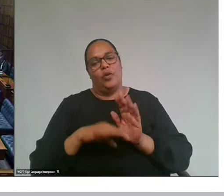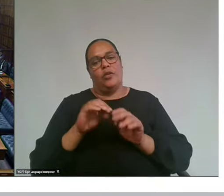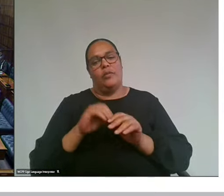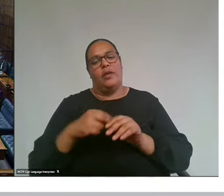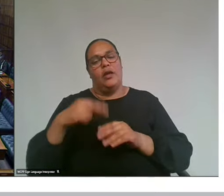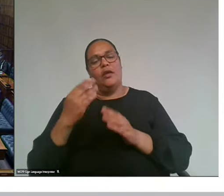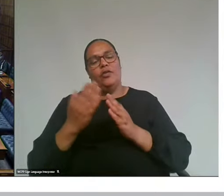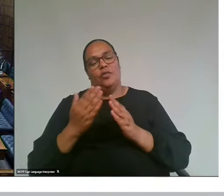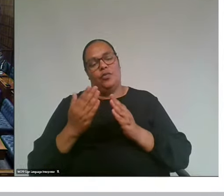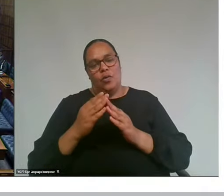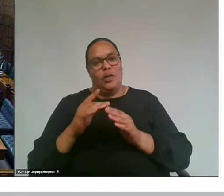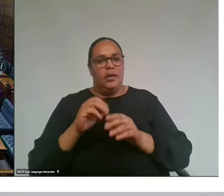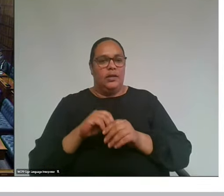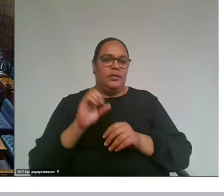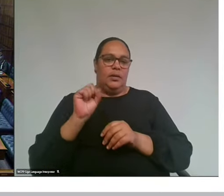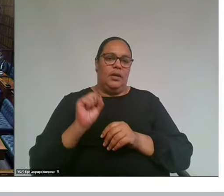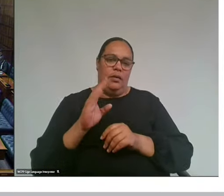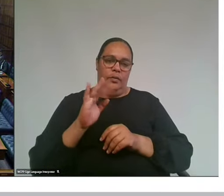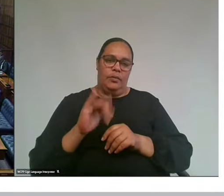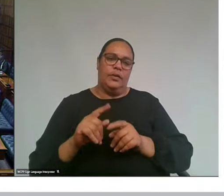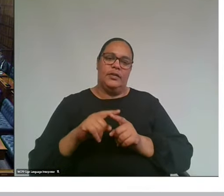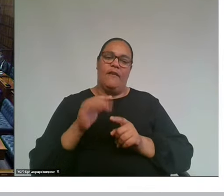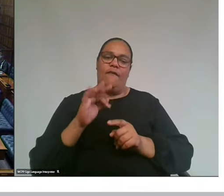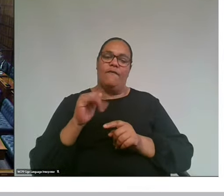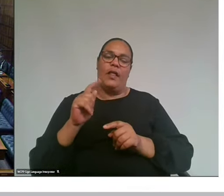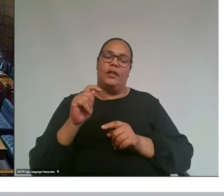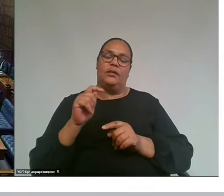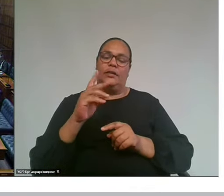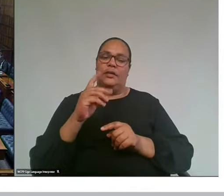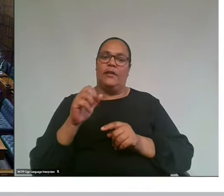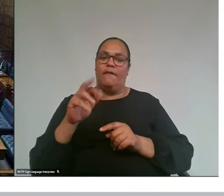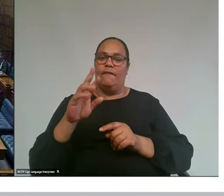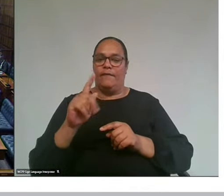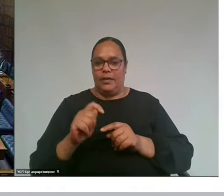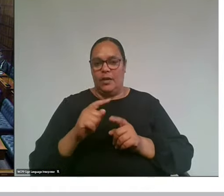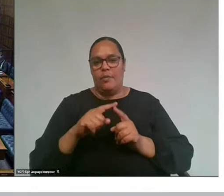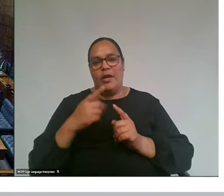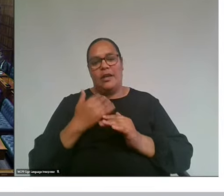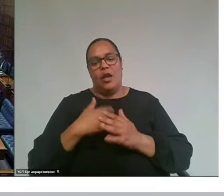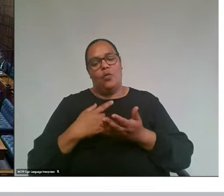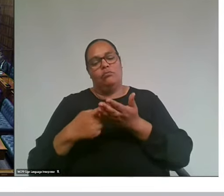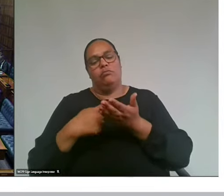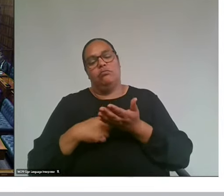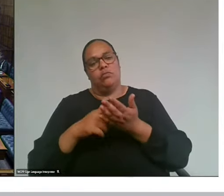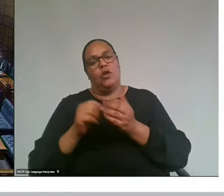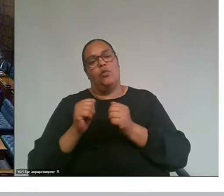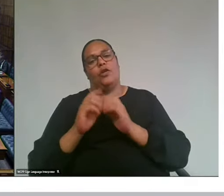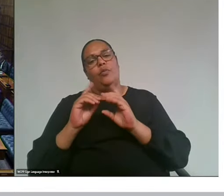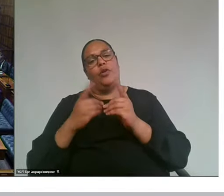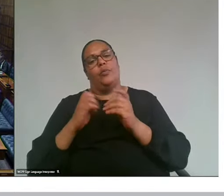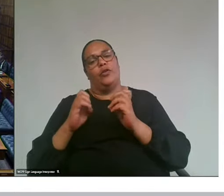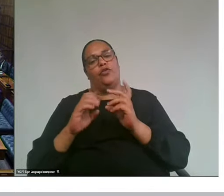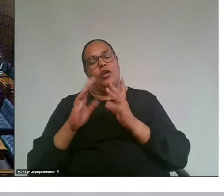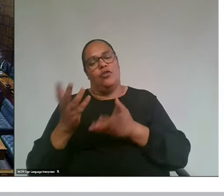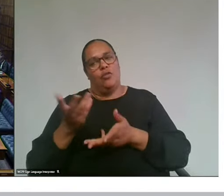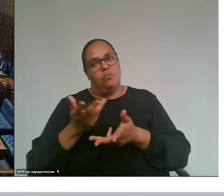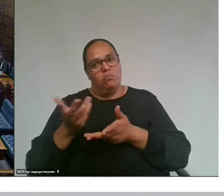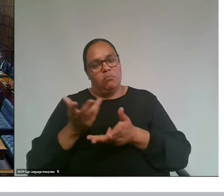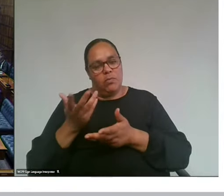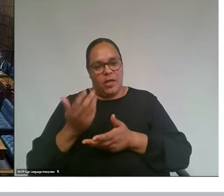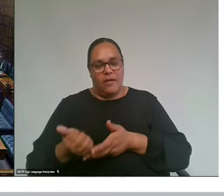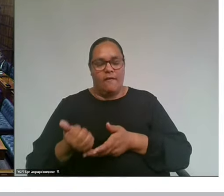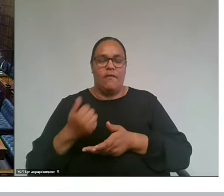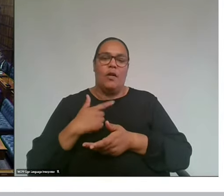schools across Alana including F Thrift we are currently still in discussions with the Department of Education um